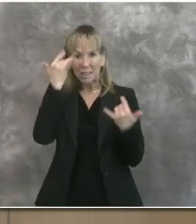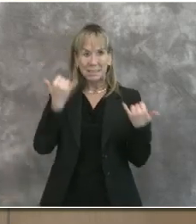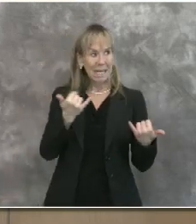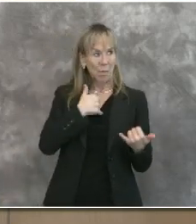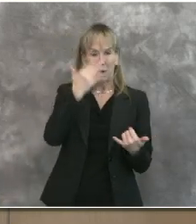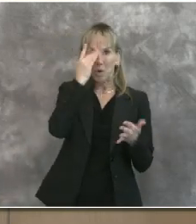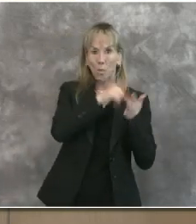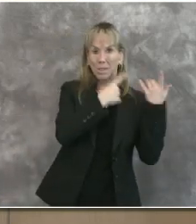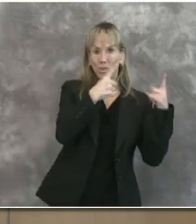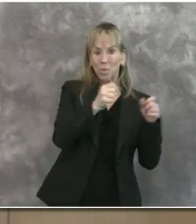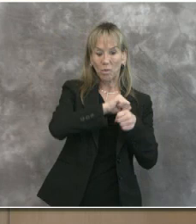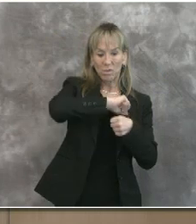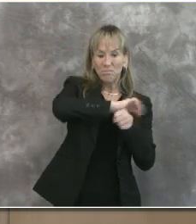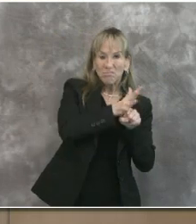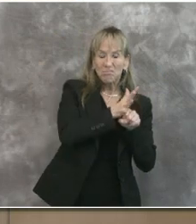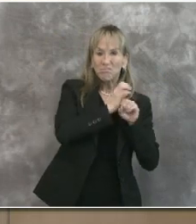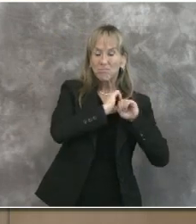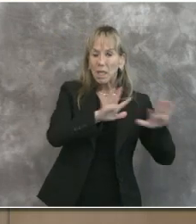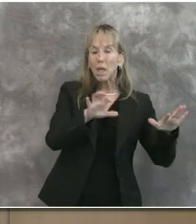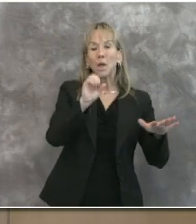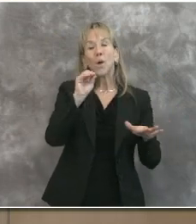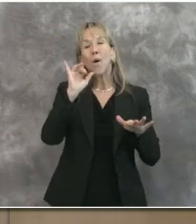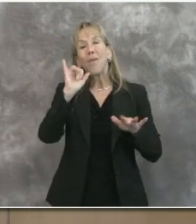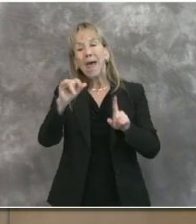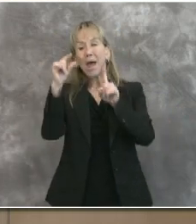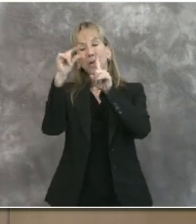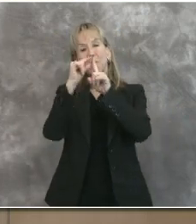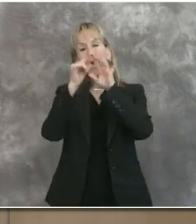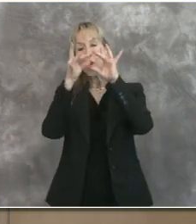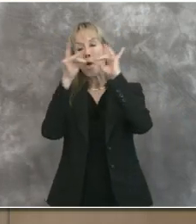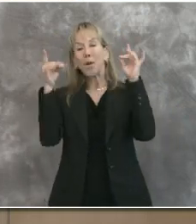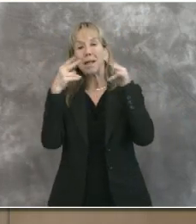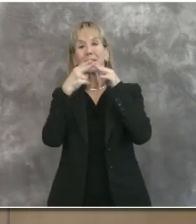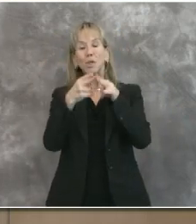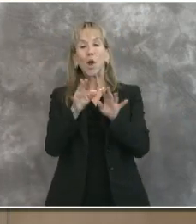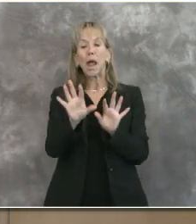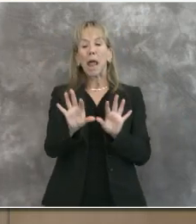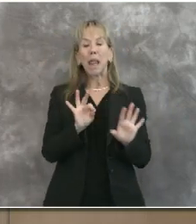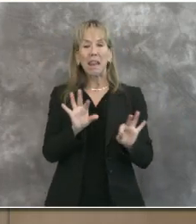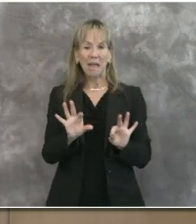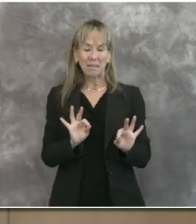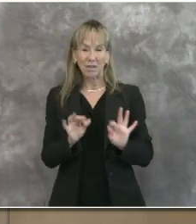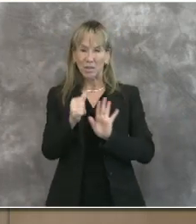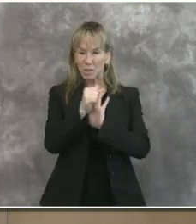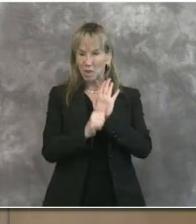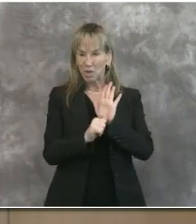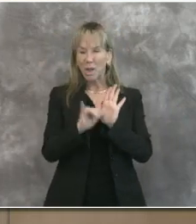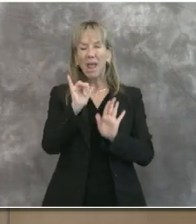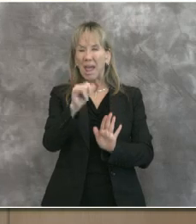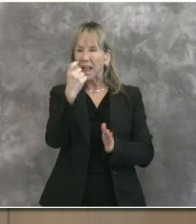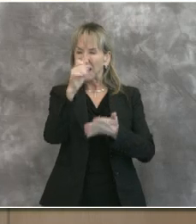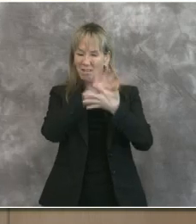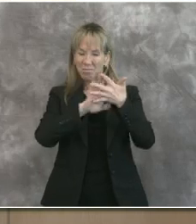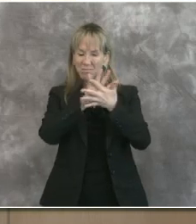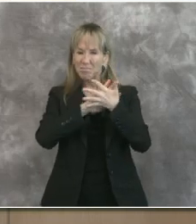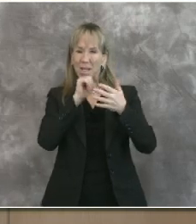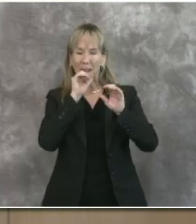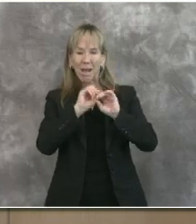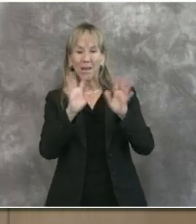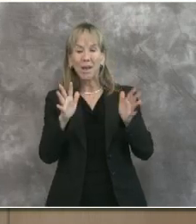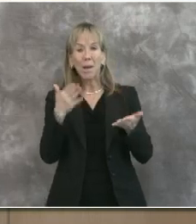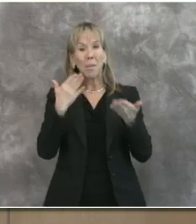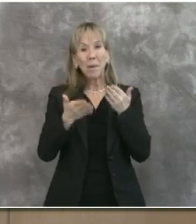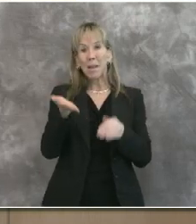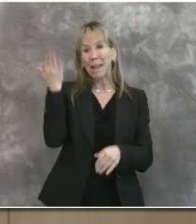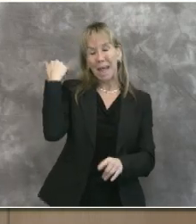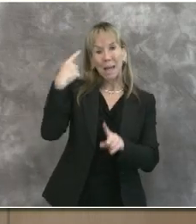community. That term elective surgery is a little deceptive in the sense that what might have been elective